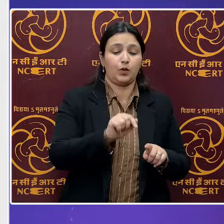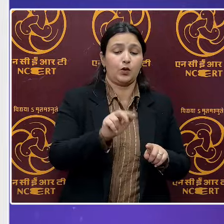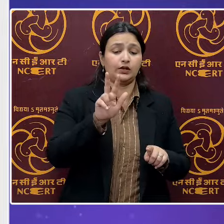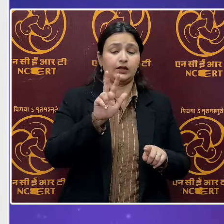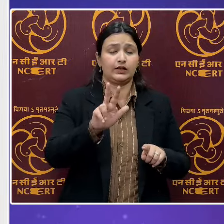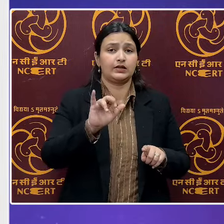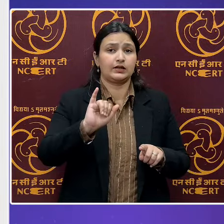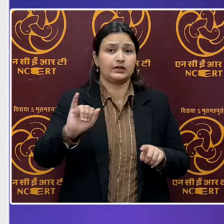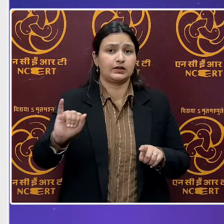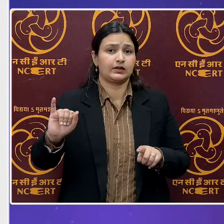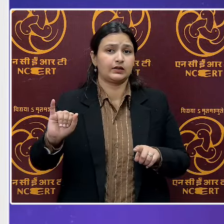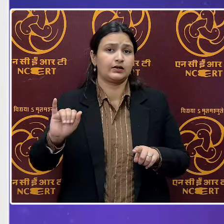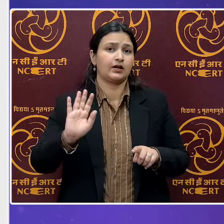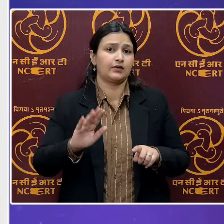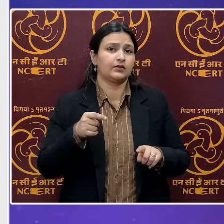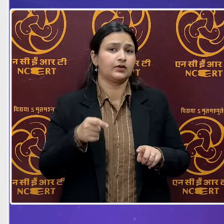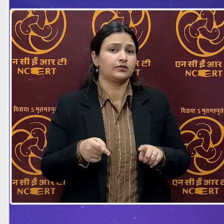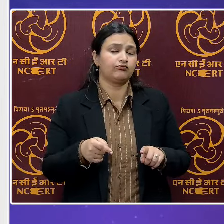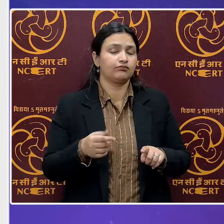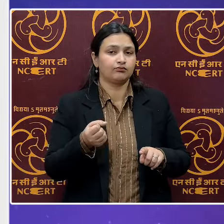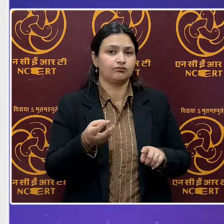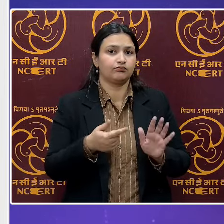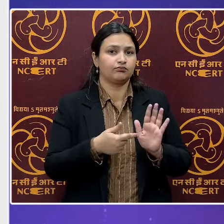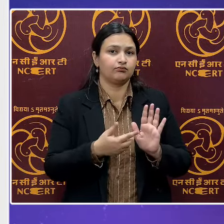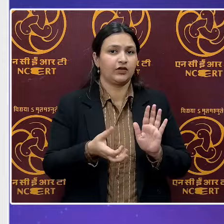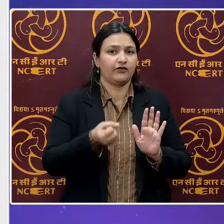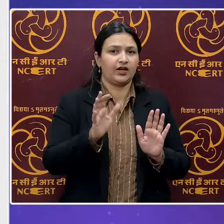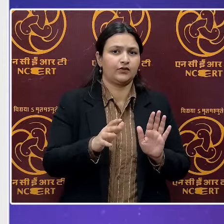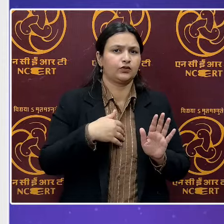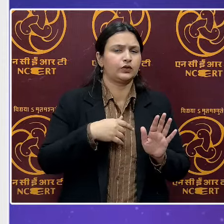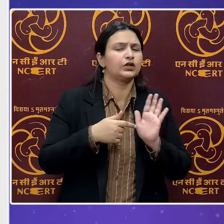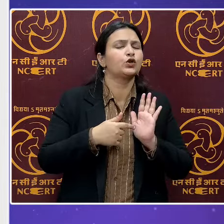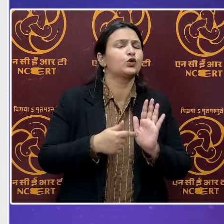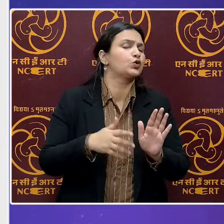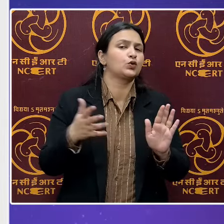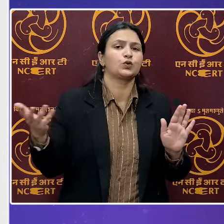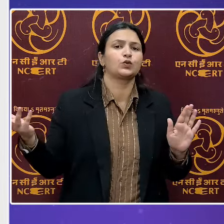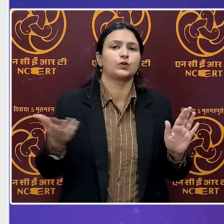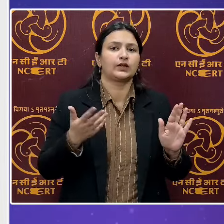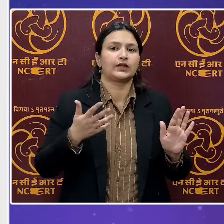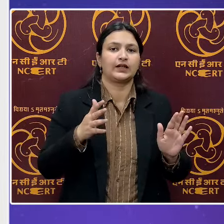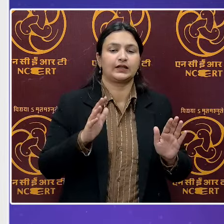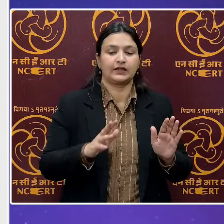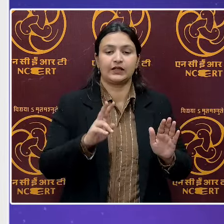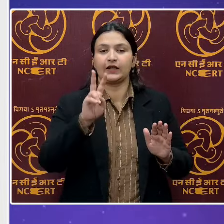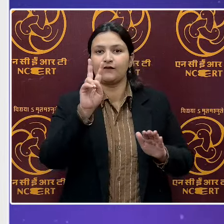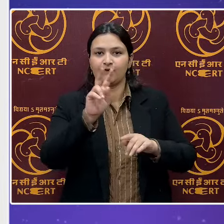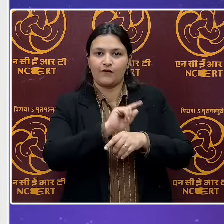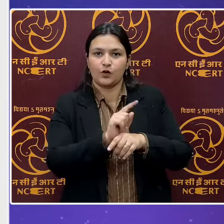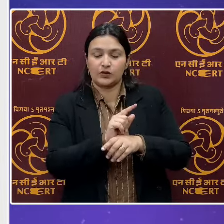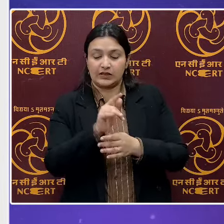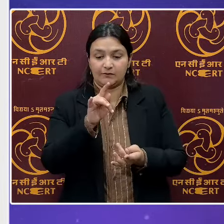A. So it doesn't become half in the middle because it is not moving with a uniform